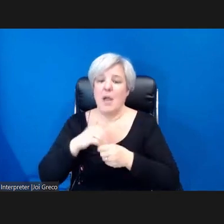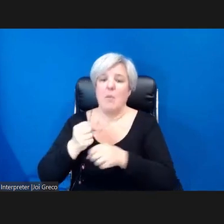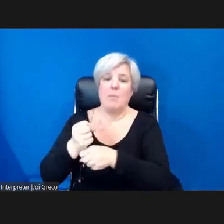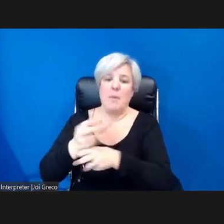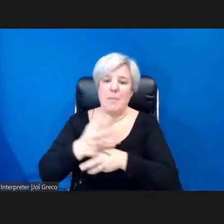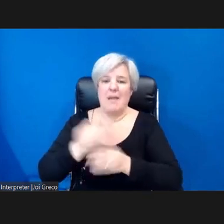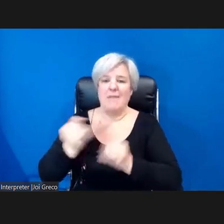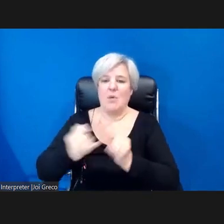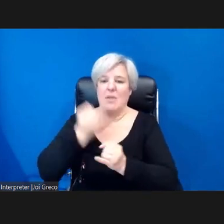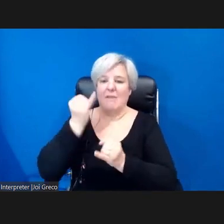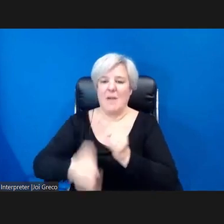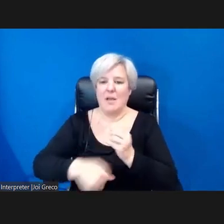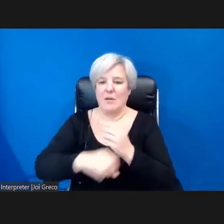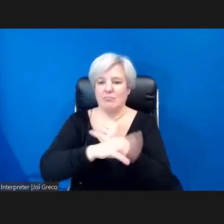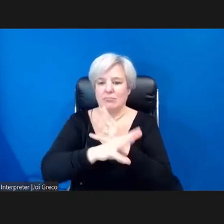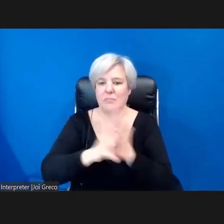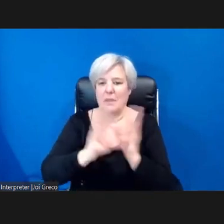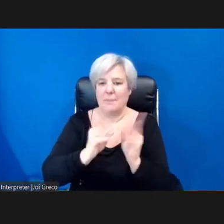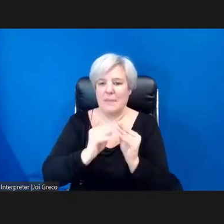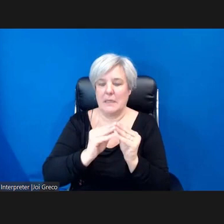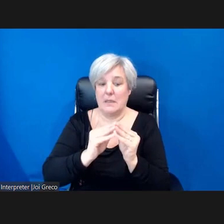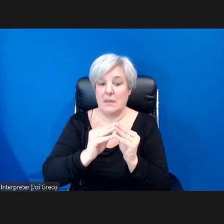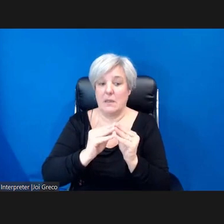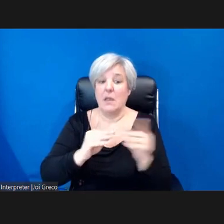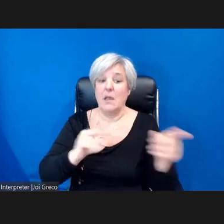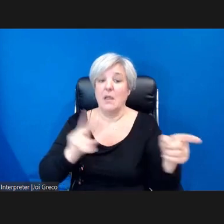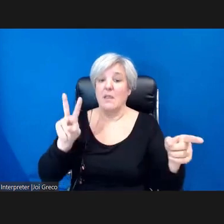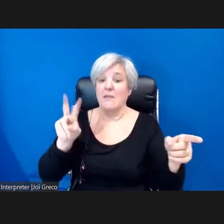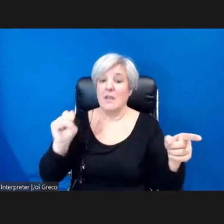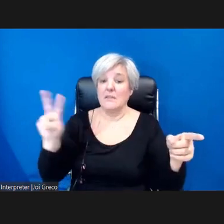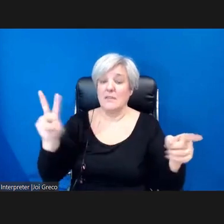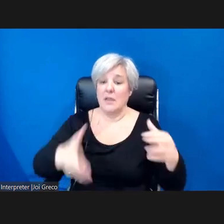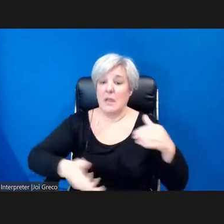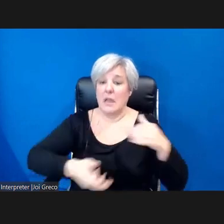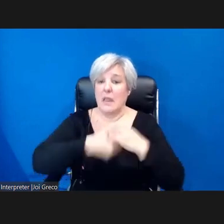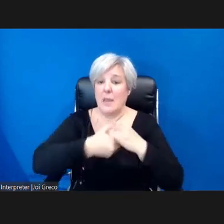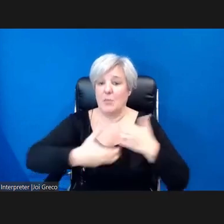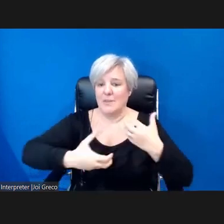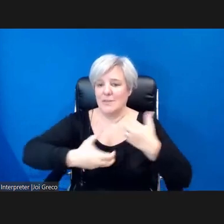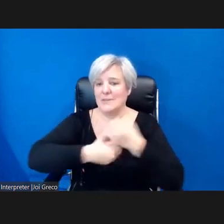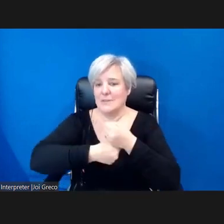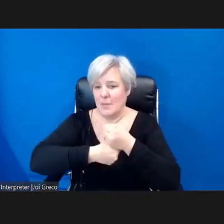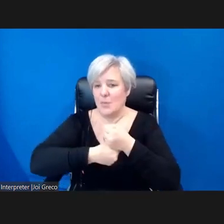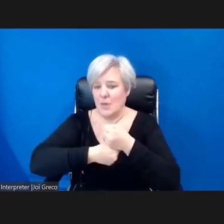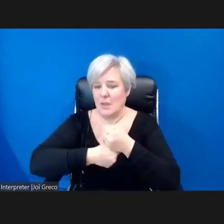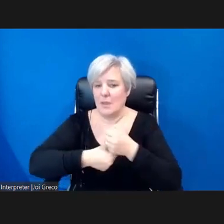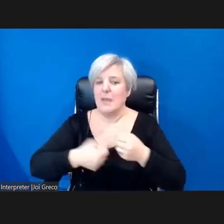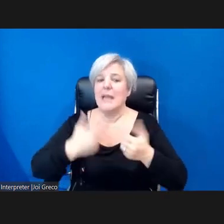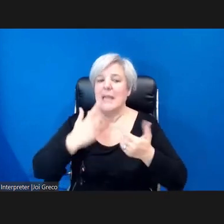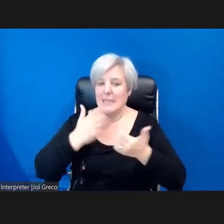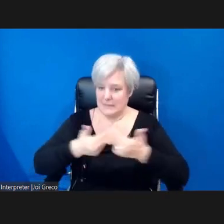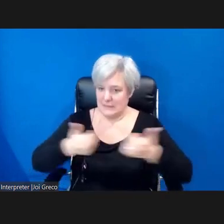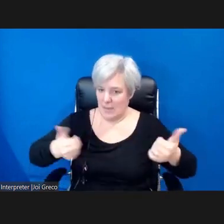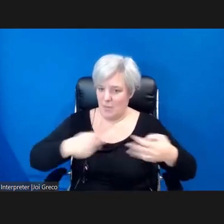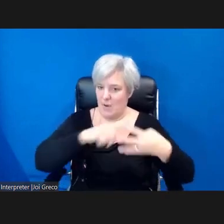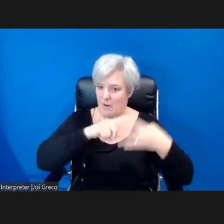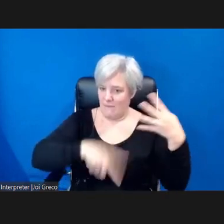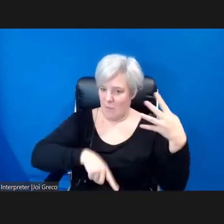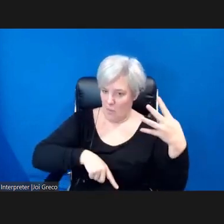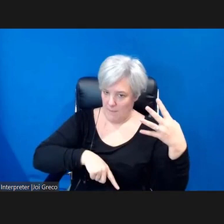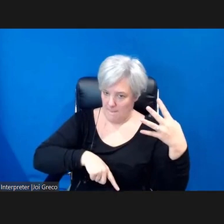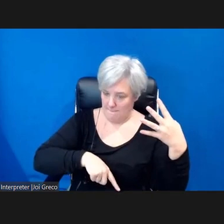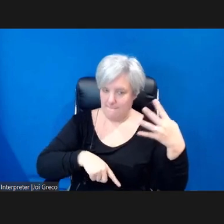the final virtual meeting, the virtual site visit collaboration summary meeting. It is separated into 4